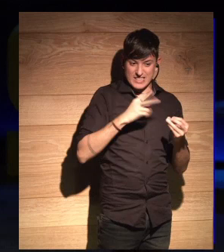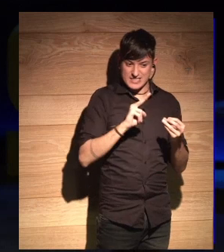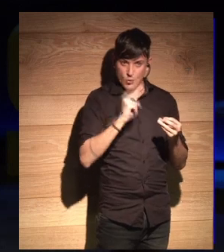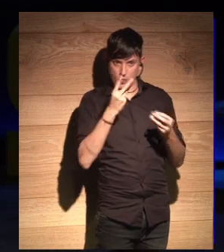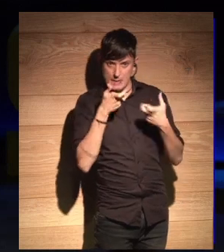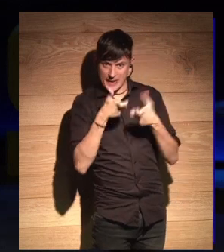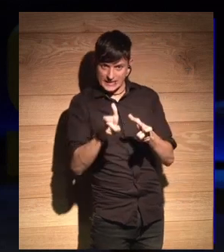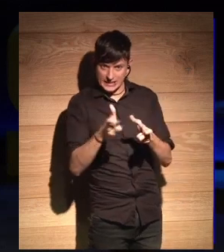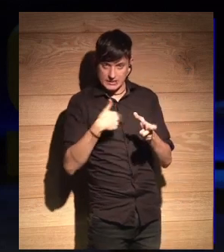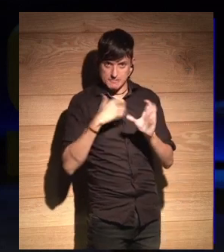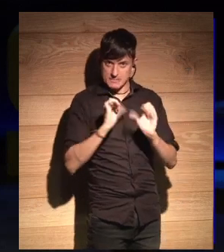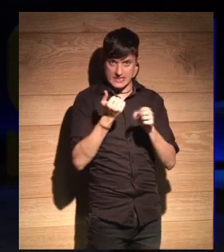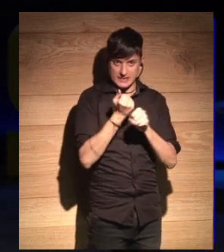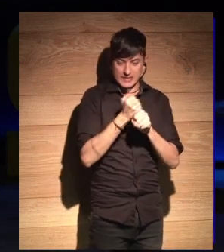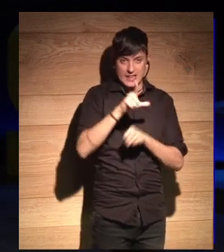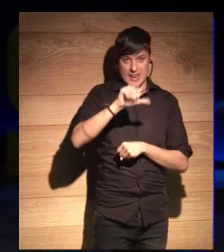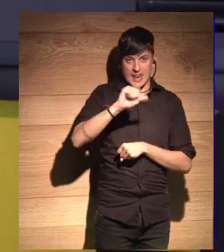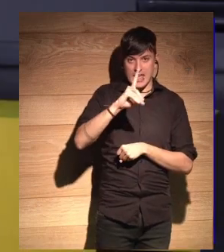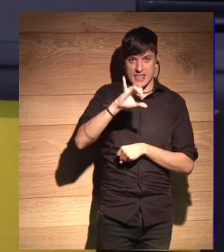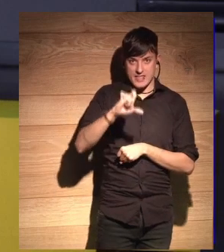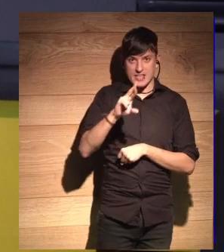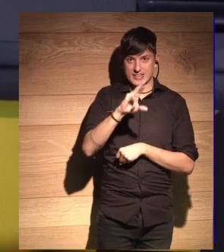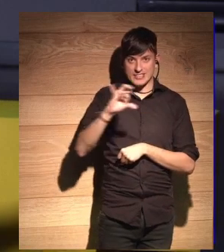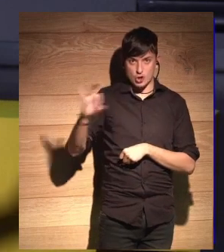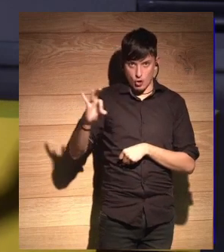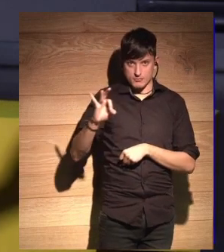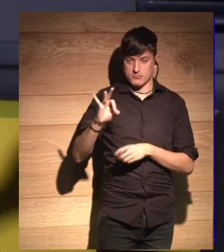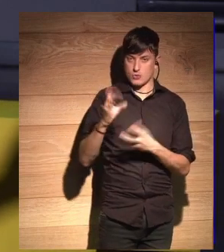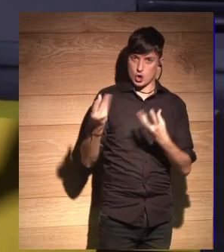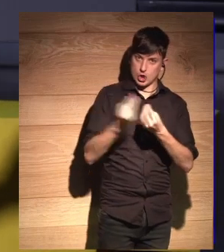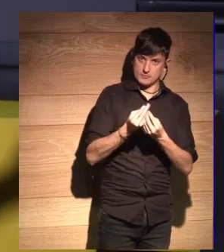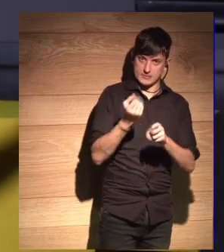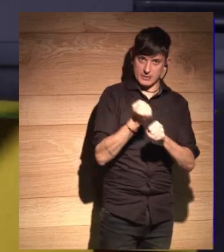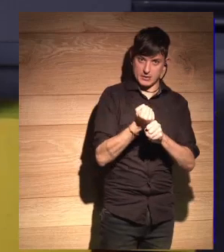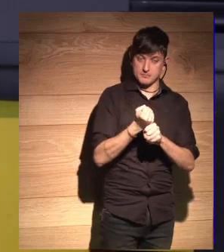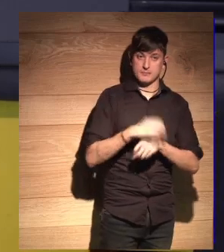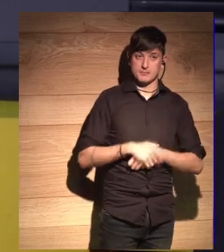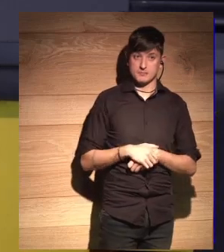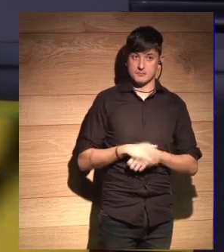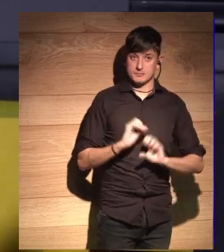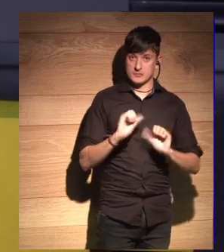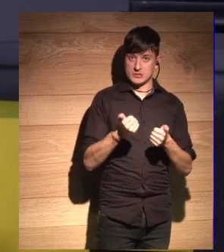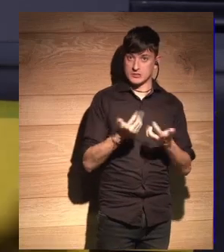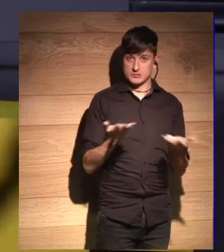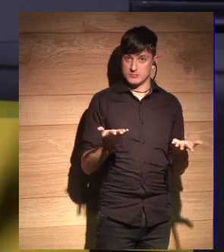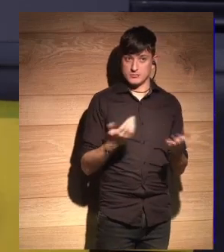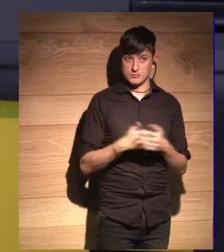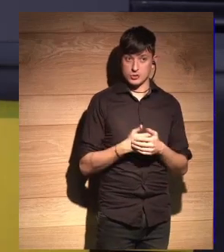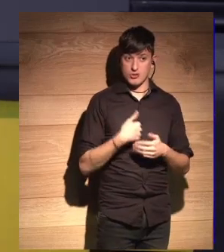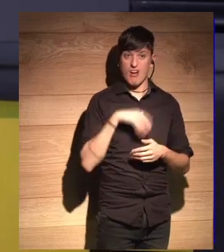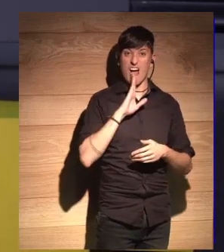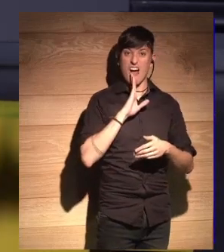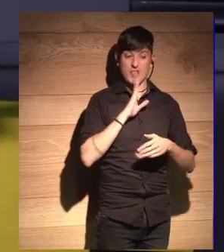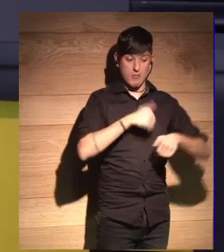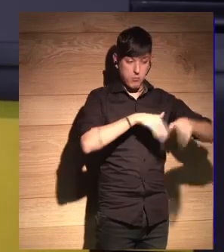with Lady Rizzo, and I kind of started where I left off, which was, what if this